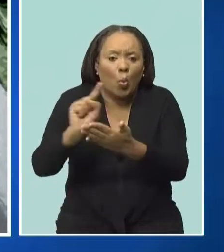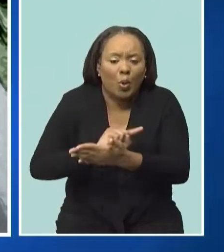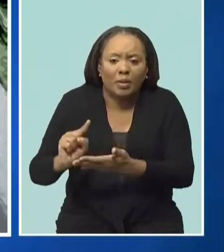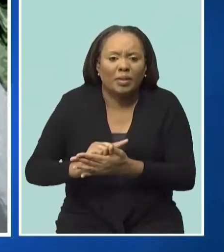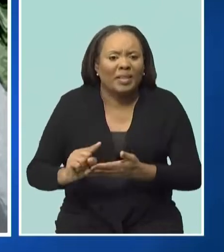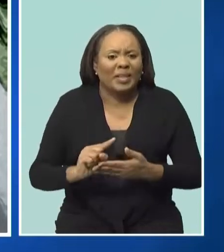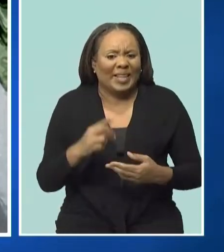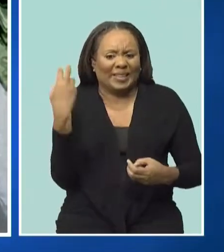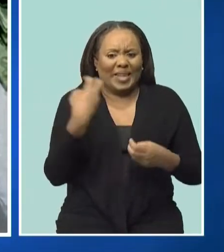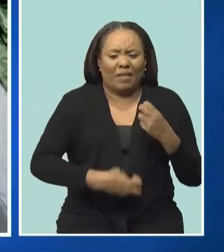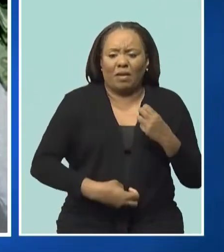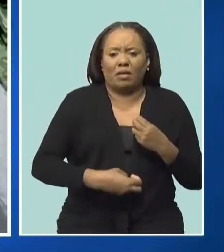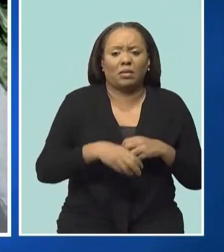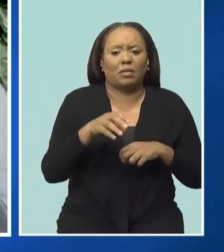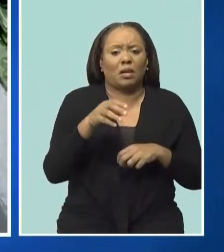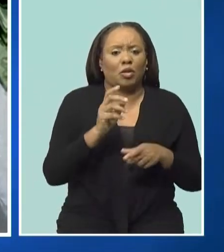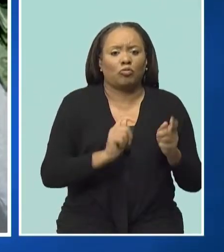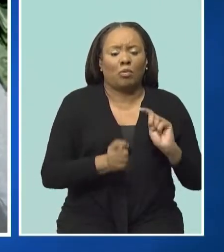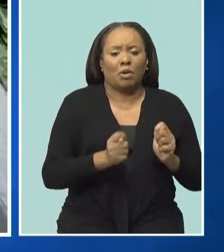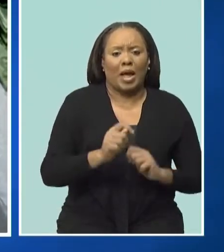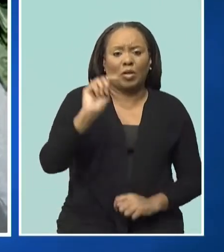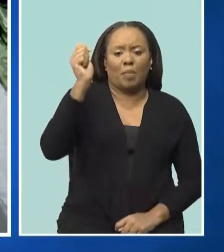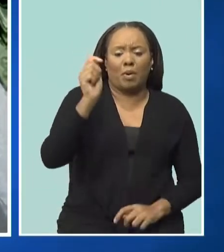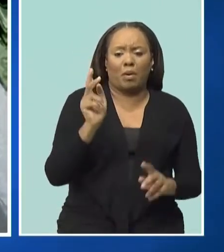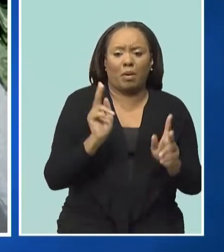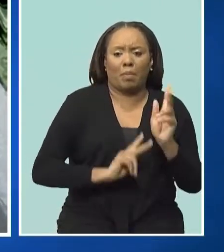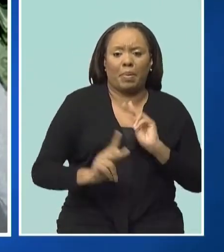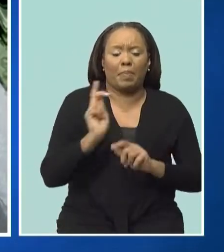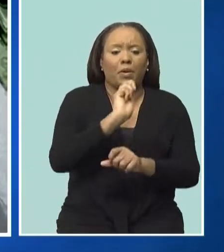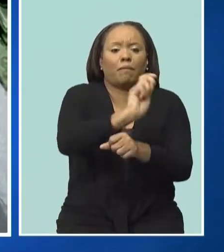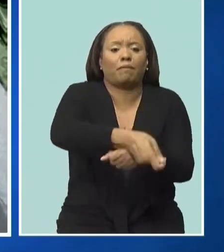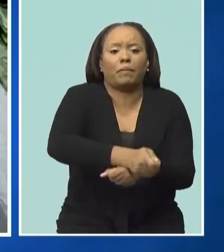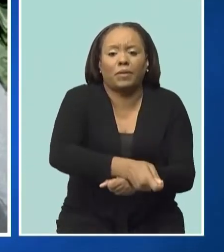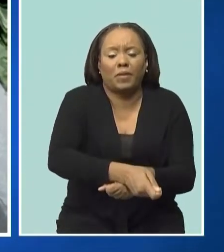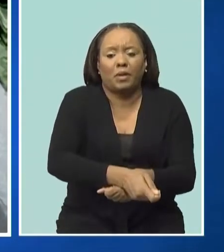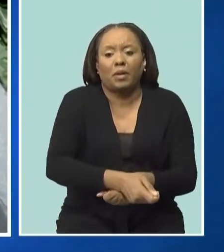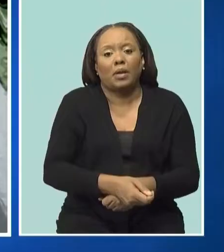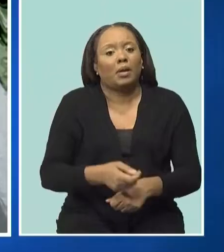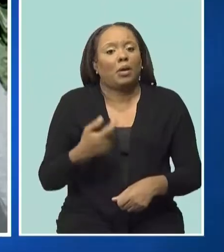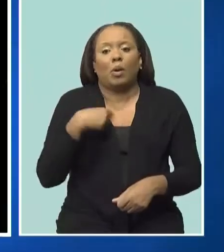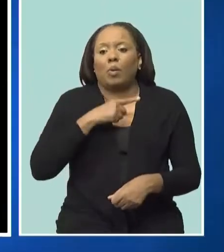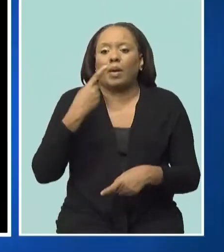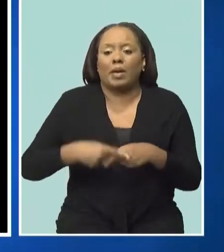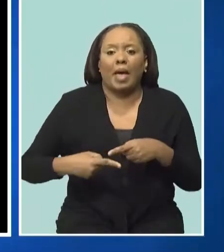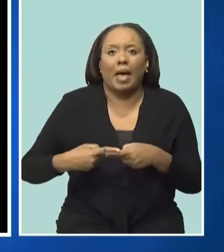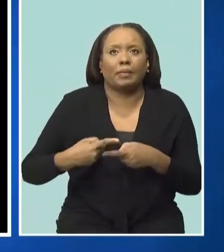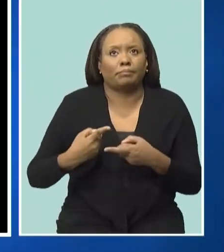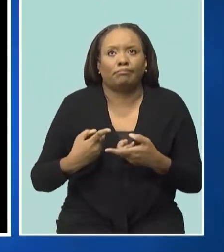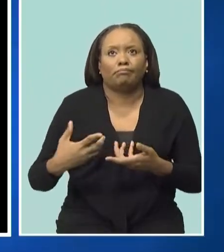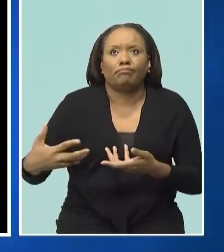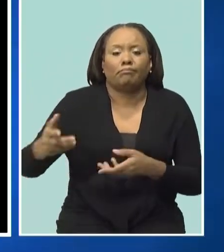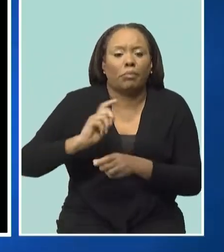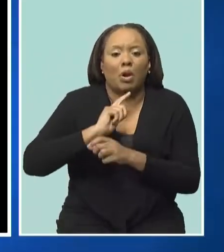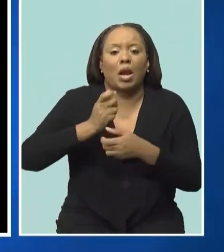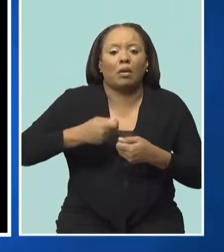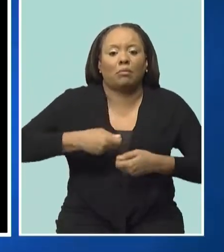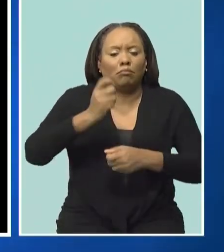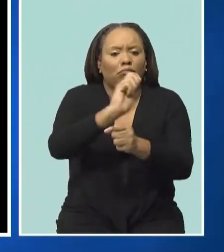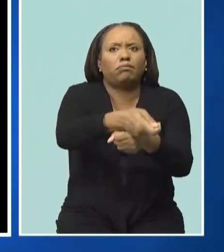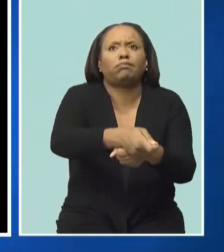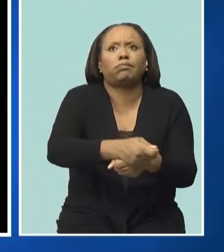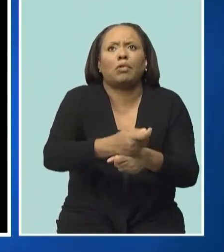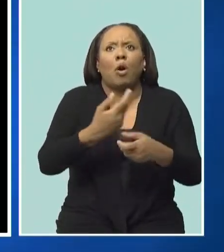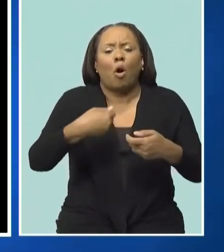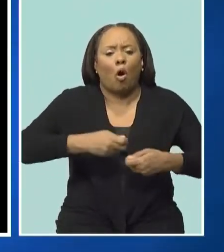happens, is making it difficult for us to catch our dolphin or tuna and etc. So it's a whole downstream